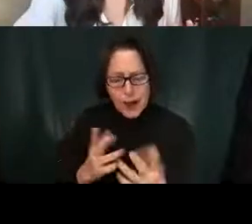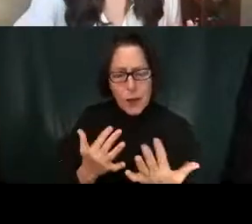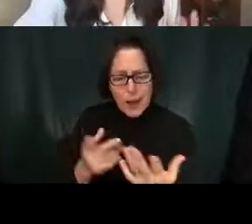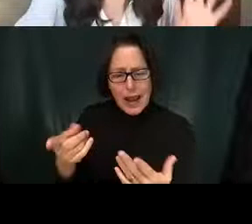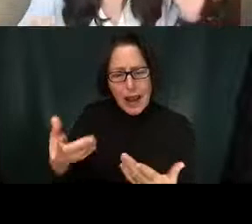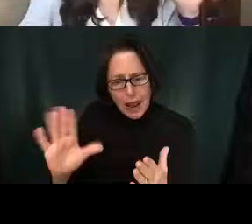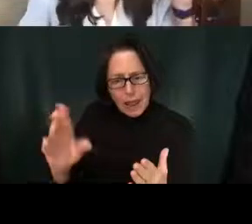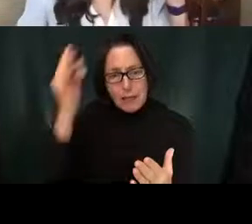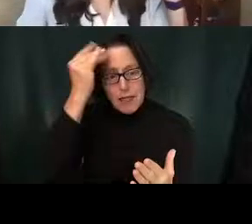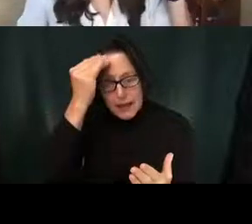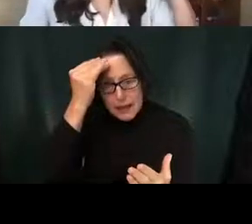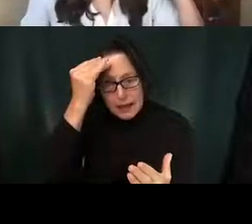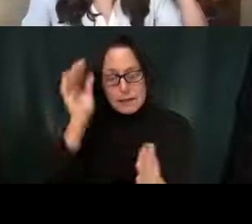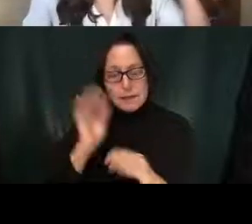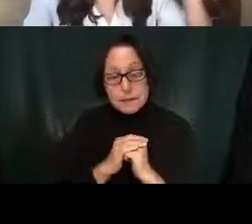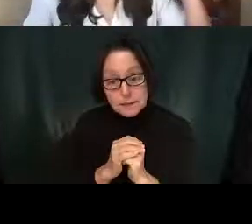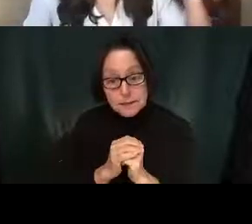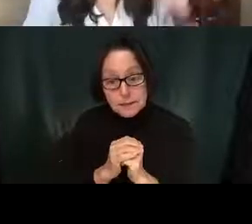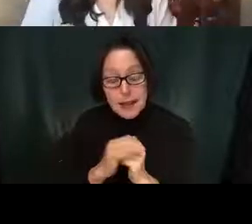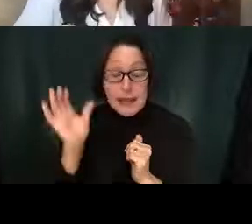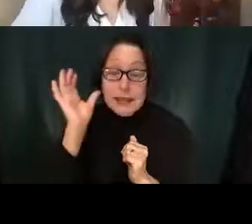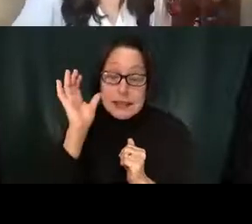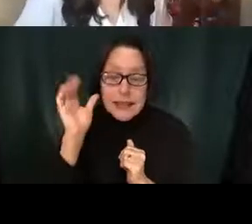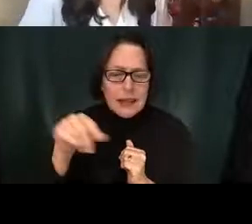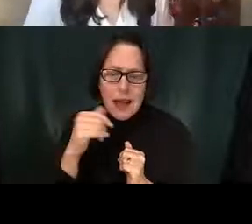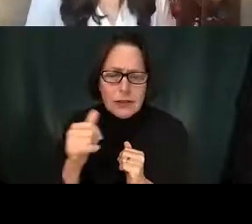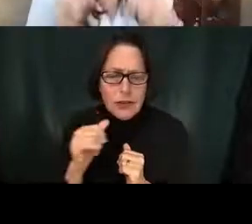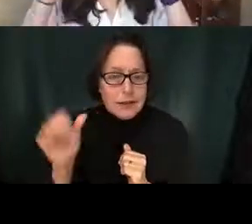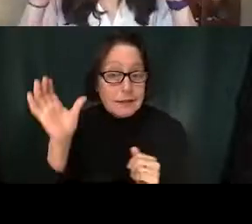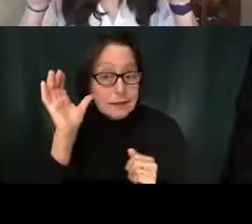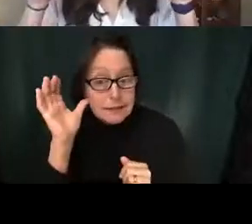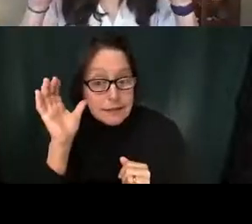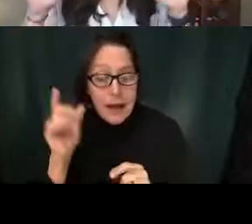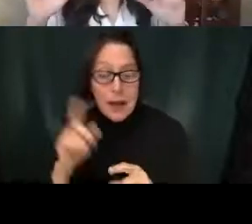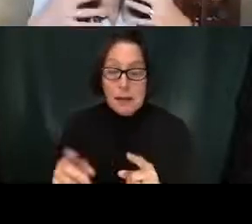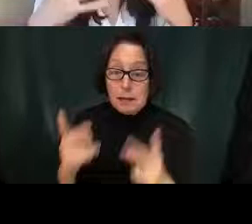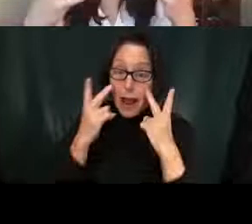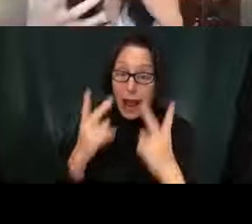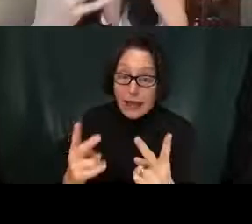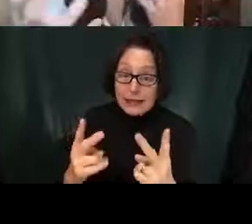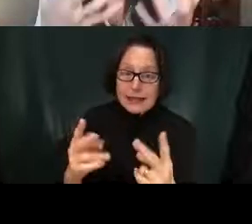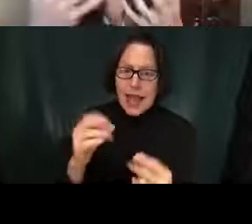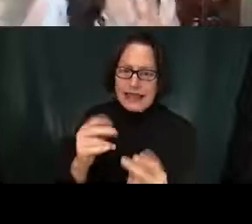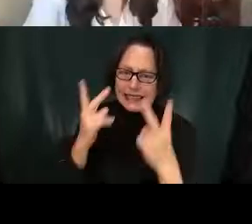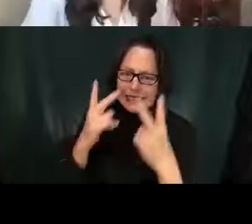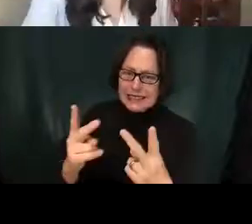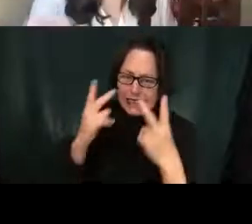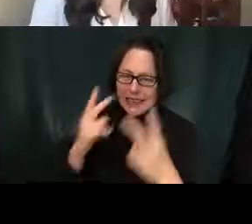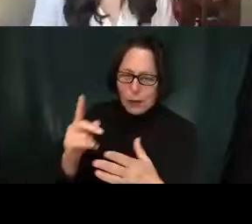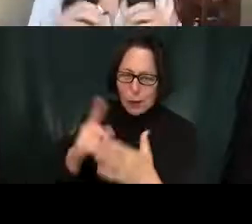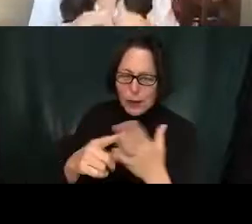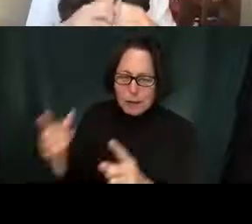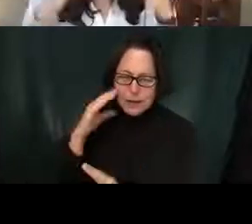thinking. And this is about listening, not just with open ears, but with open eyes and really seeing what's happening for